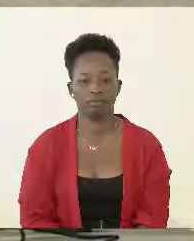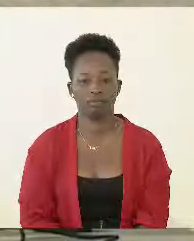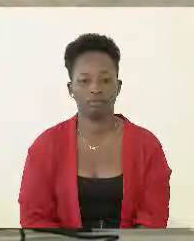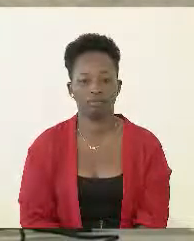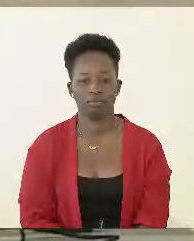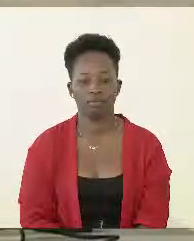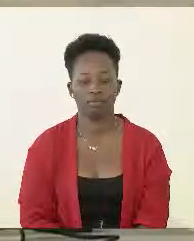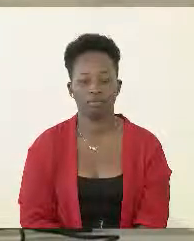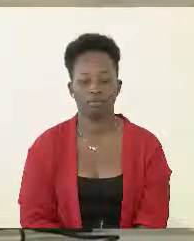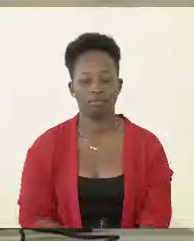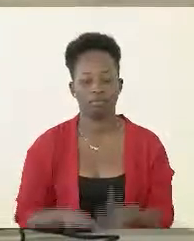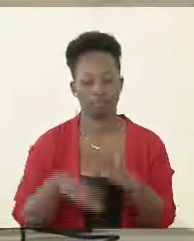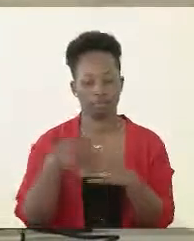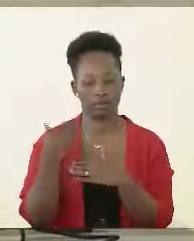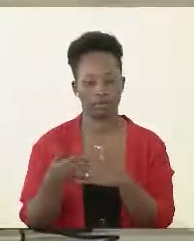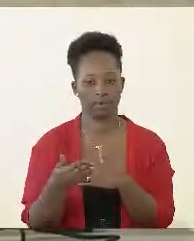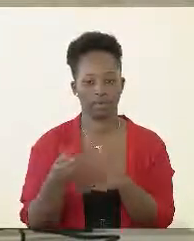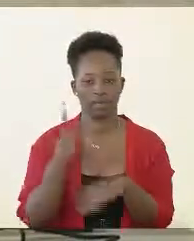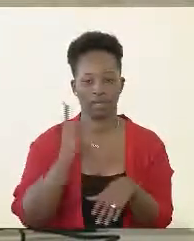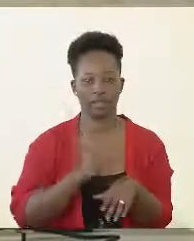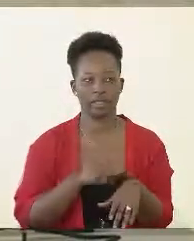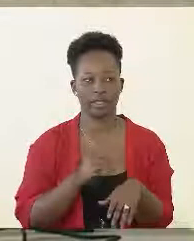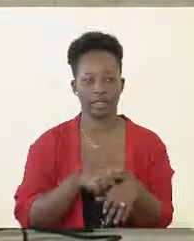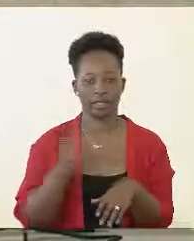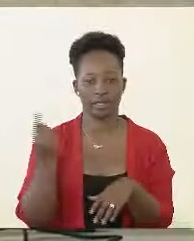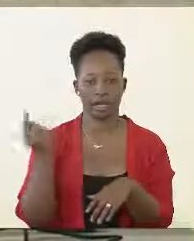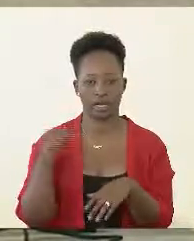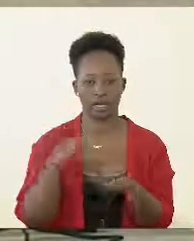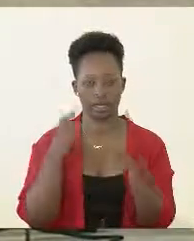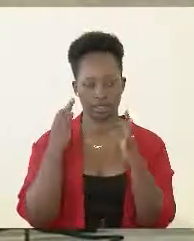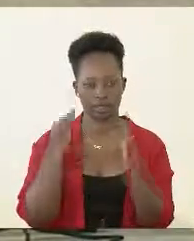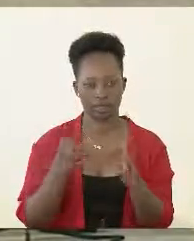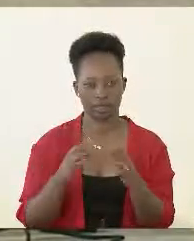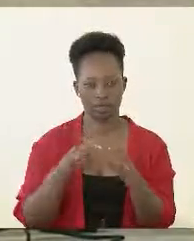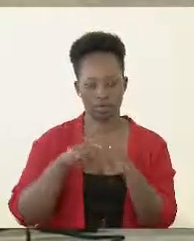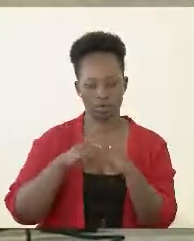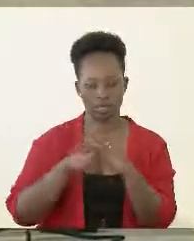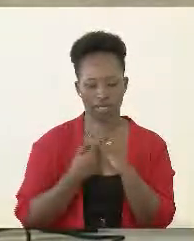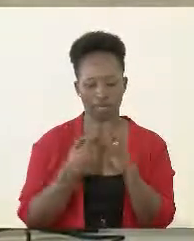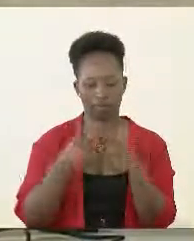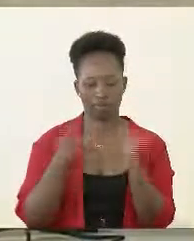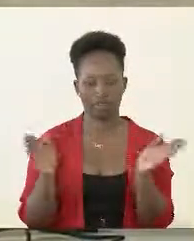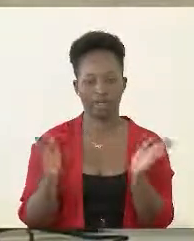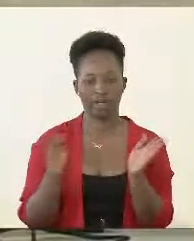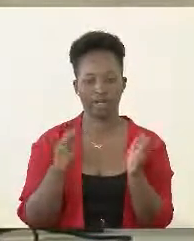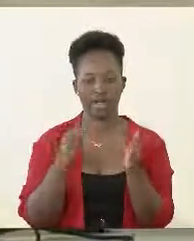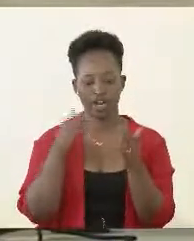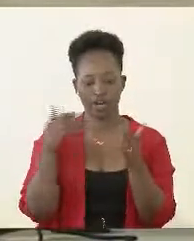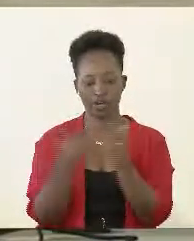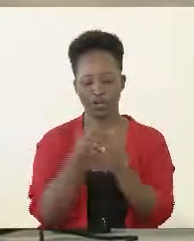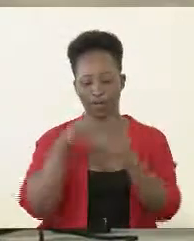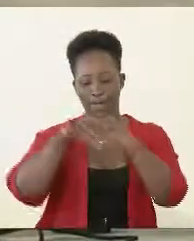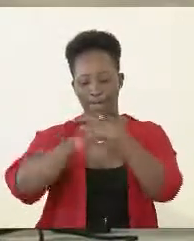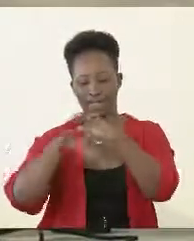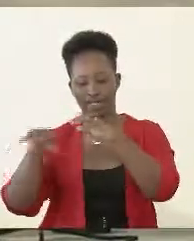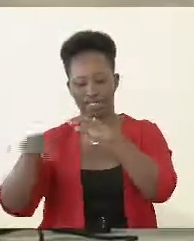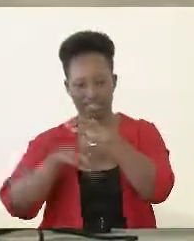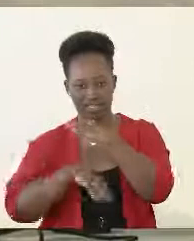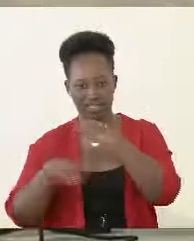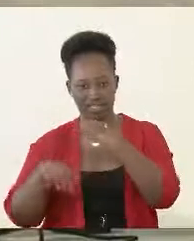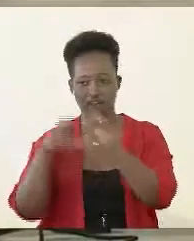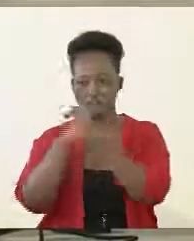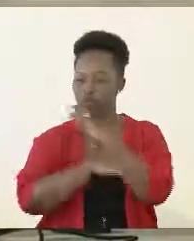growth. Then when it comes to the point that you start opening up new branches in different parts of the country, even out